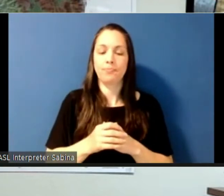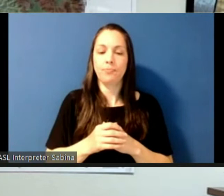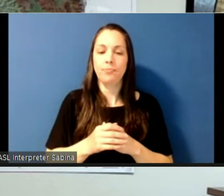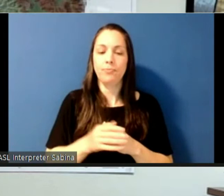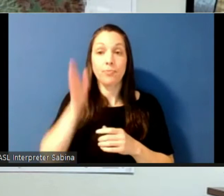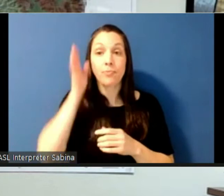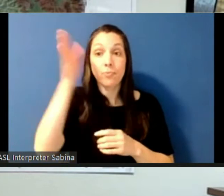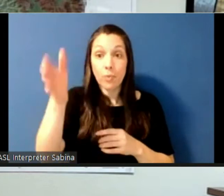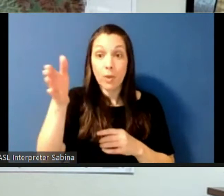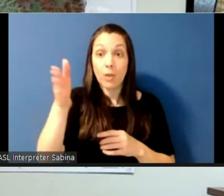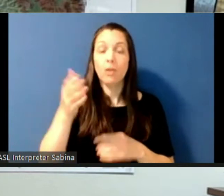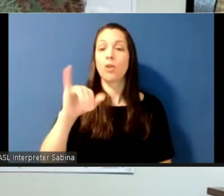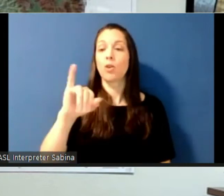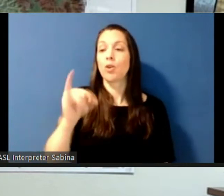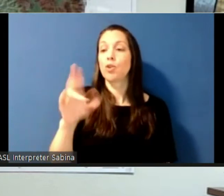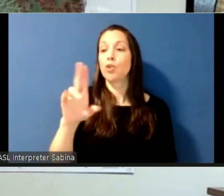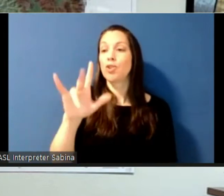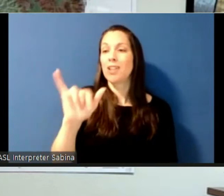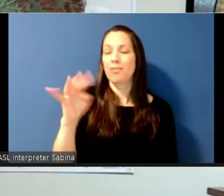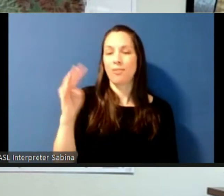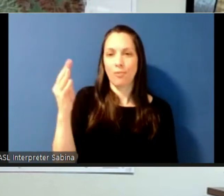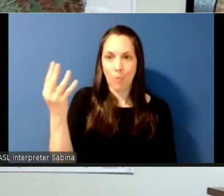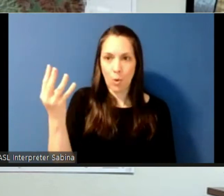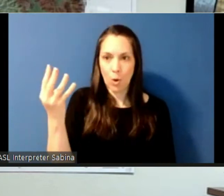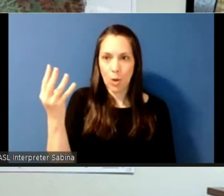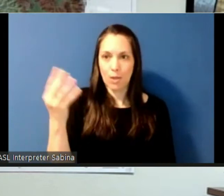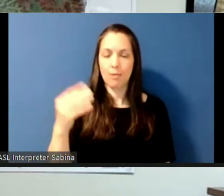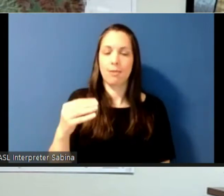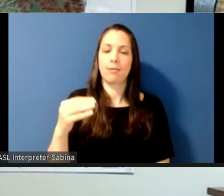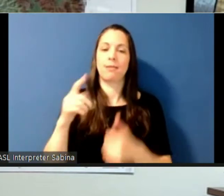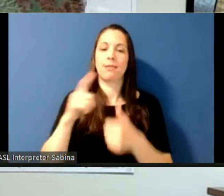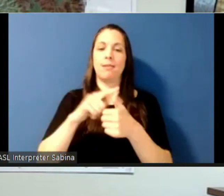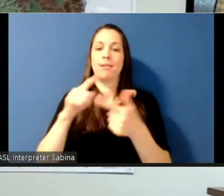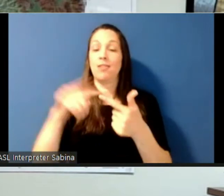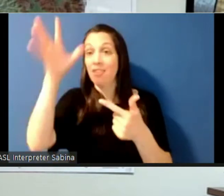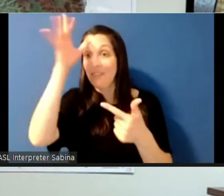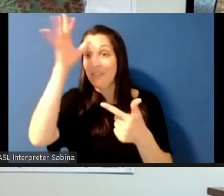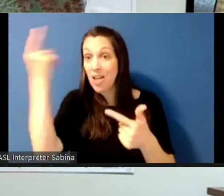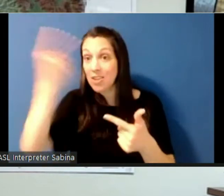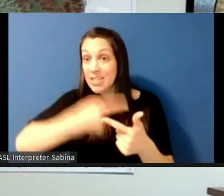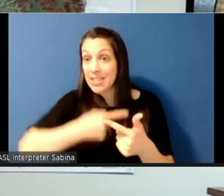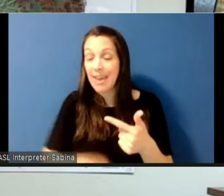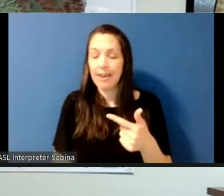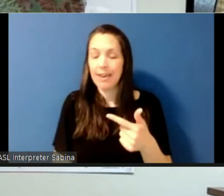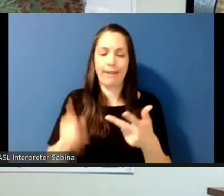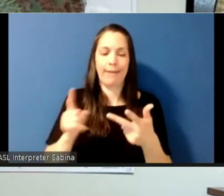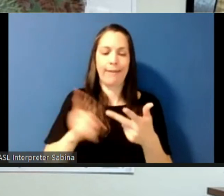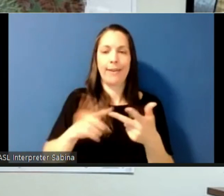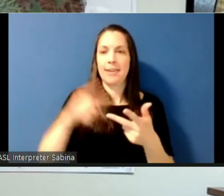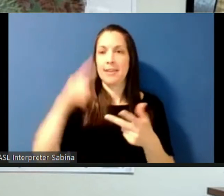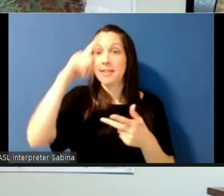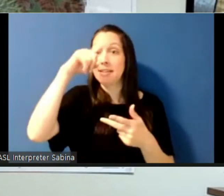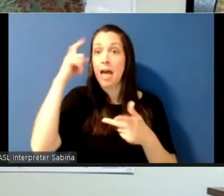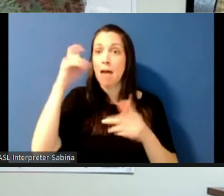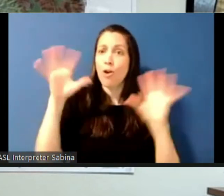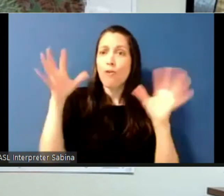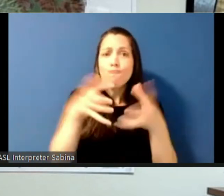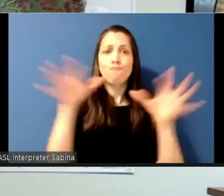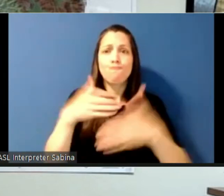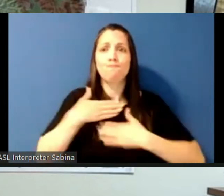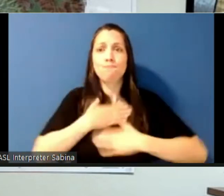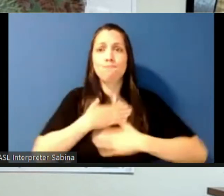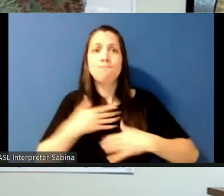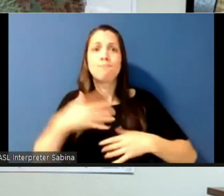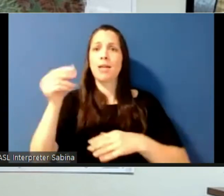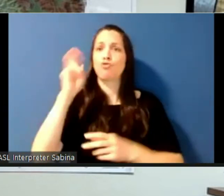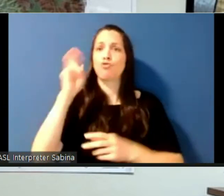is July 4th and Father's Day and the summer of gatherings and traveling, plus an